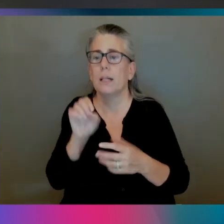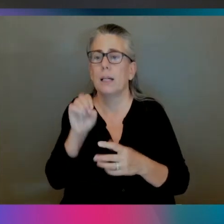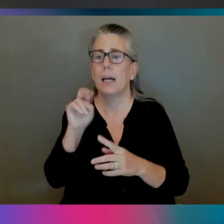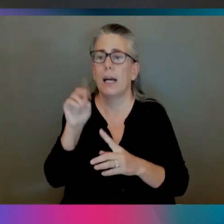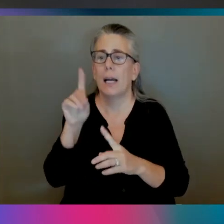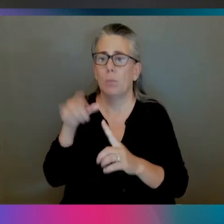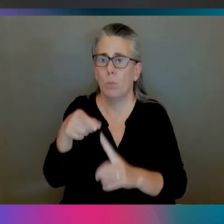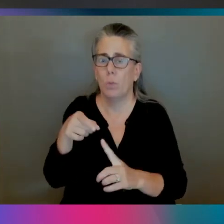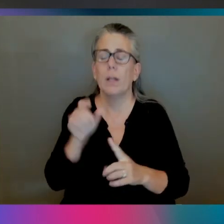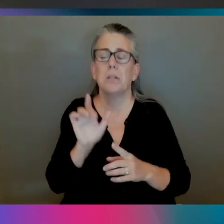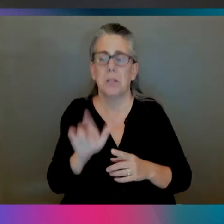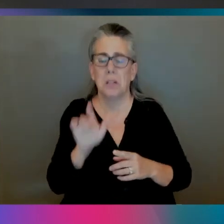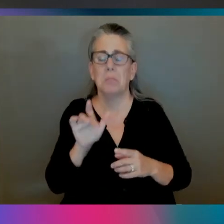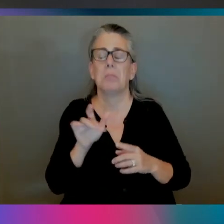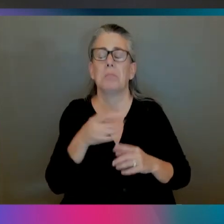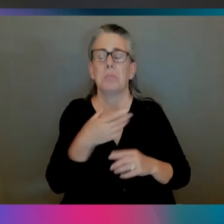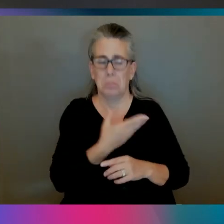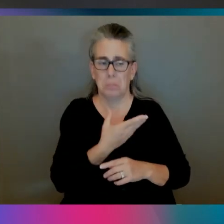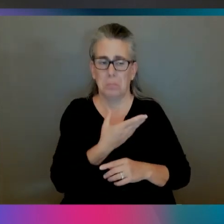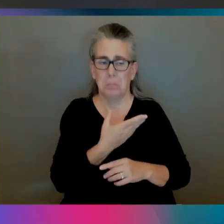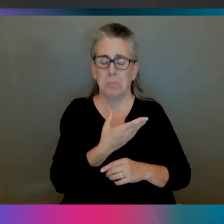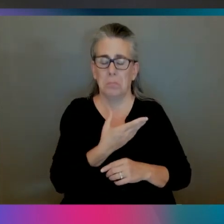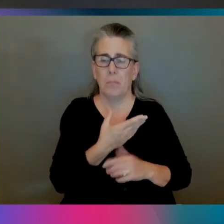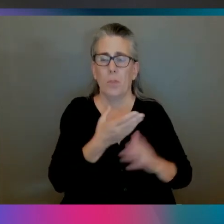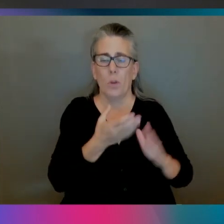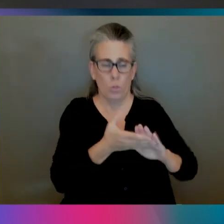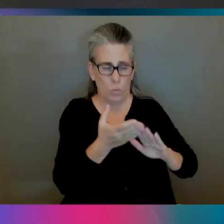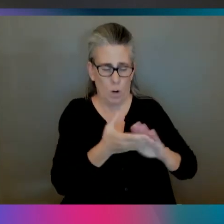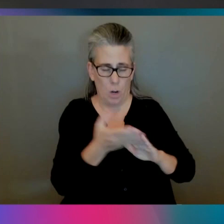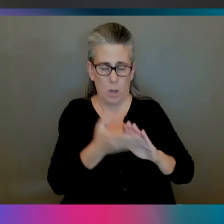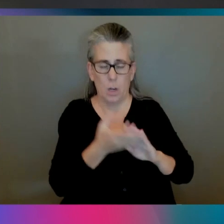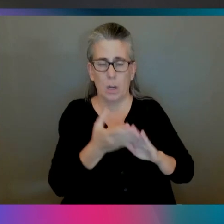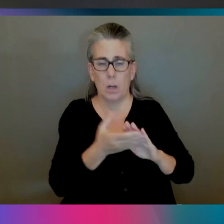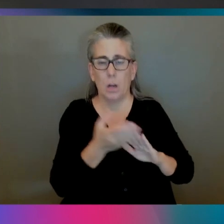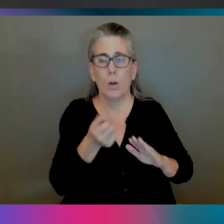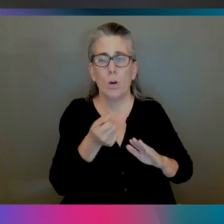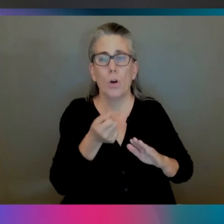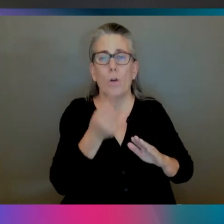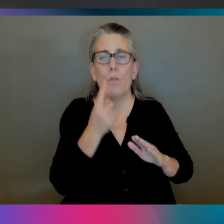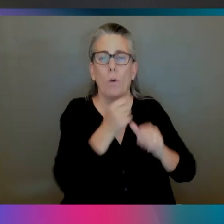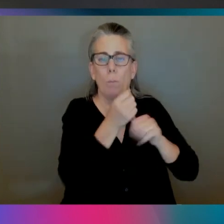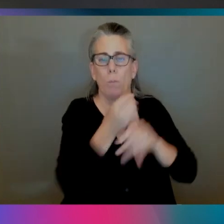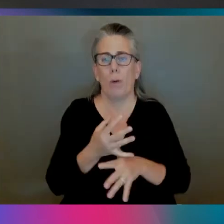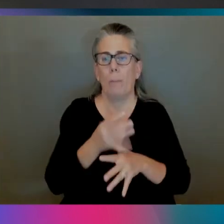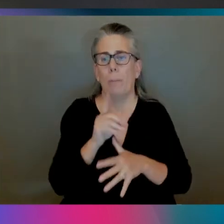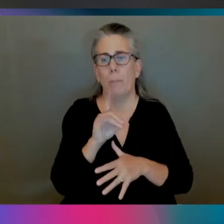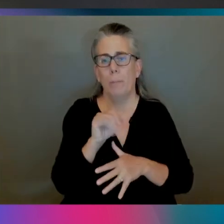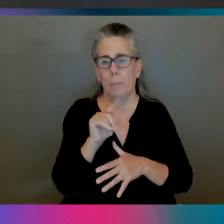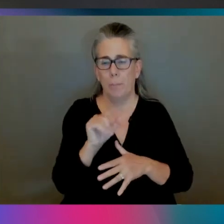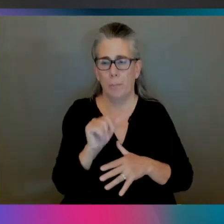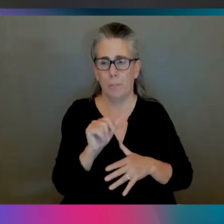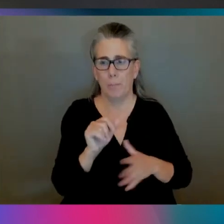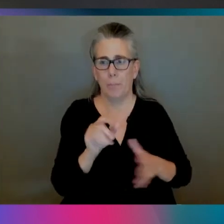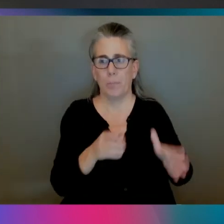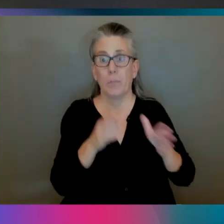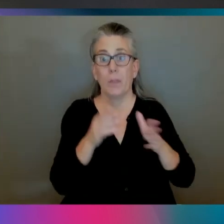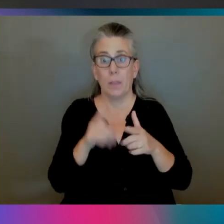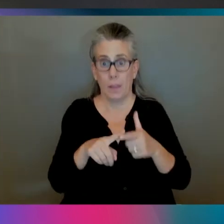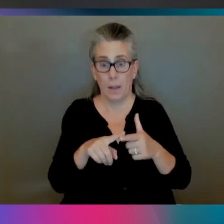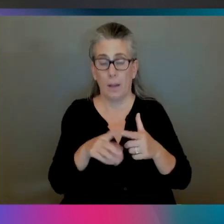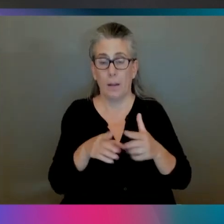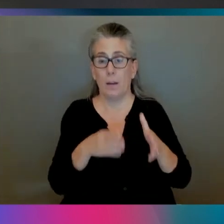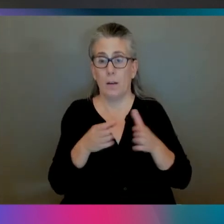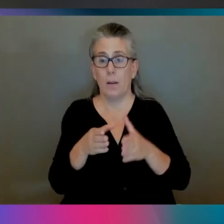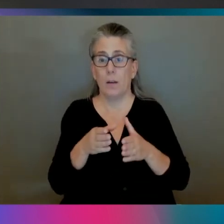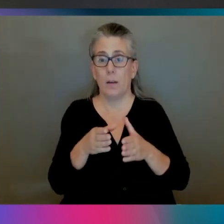right? Got it. So all that kind of stuff. I would run some of those things that prep the data. Yes. And then once I had all that data prepped, just like